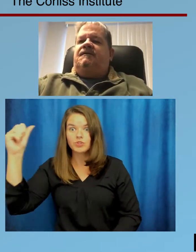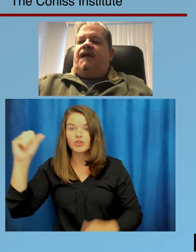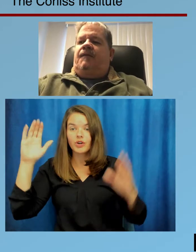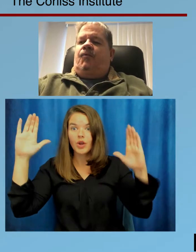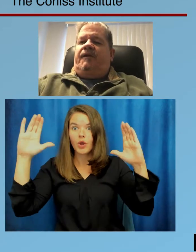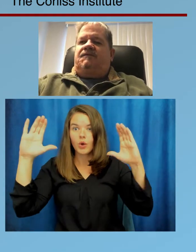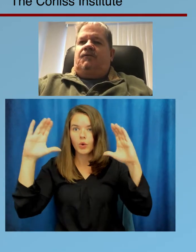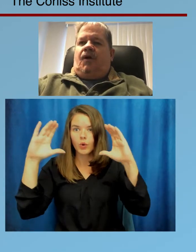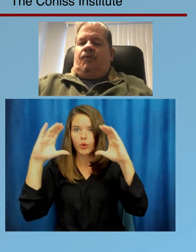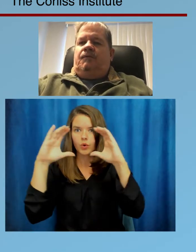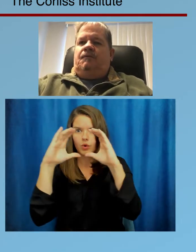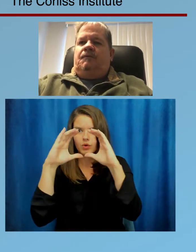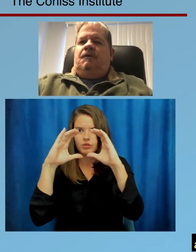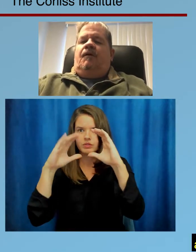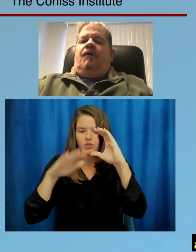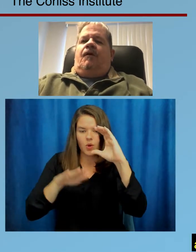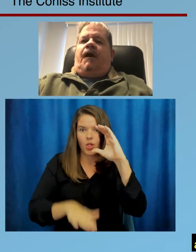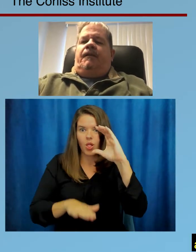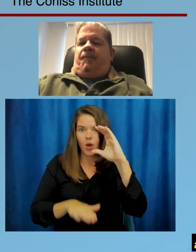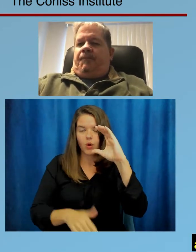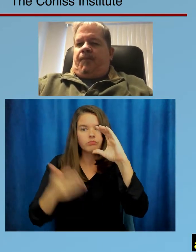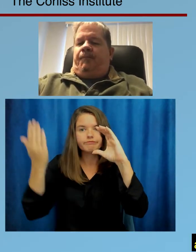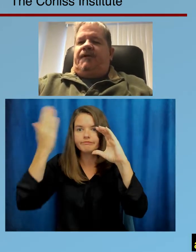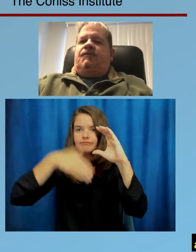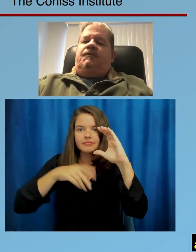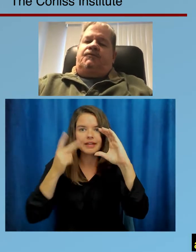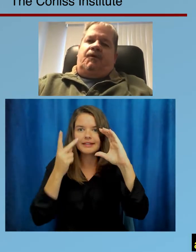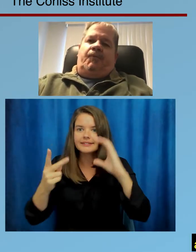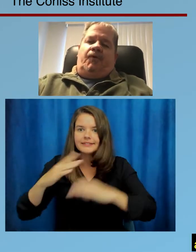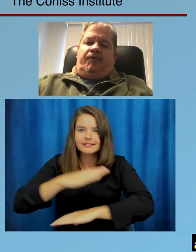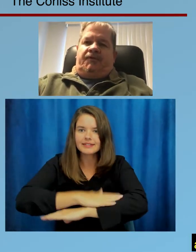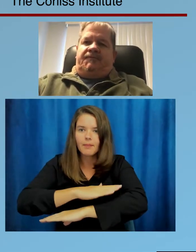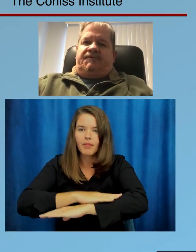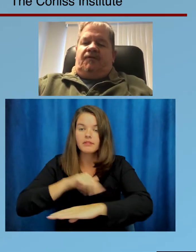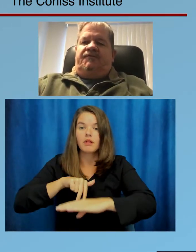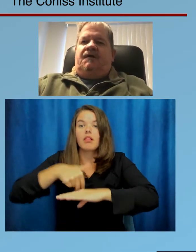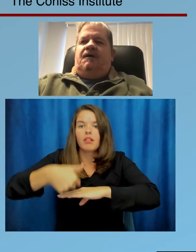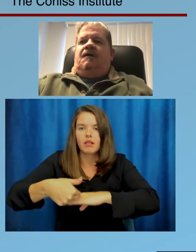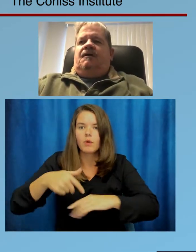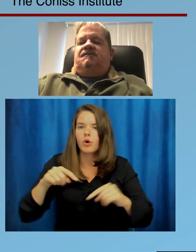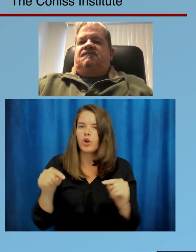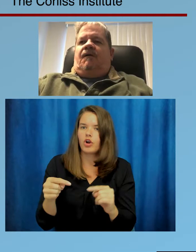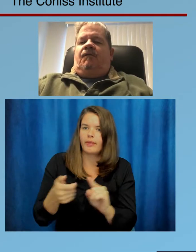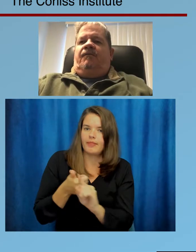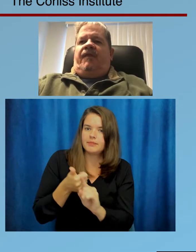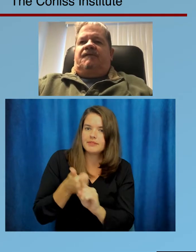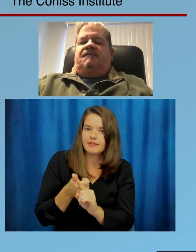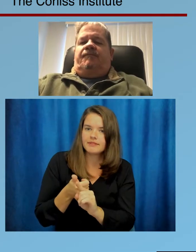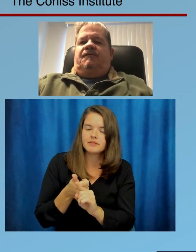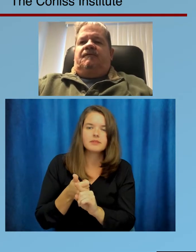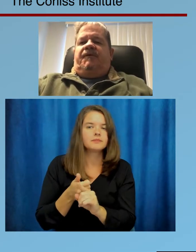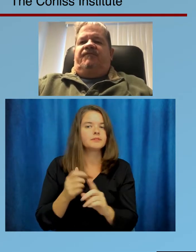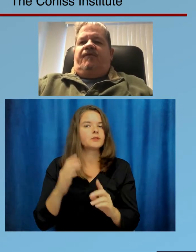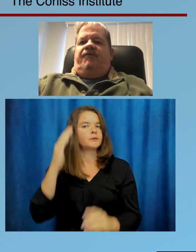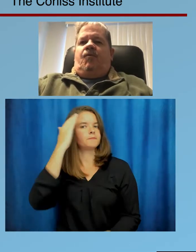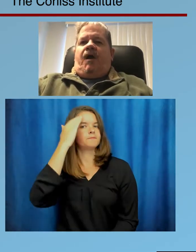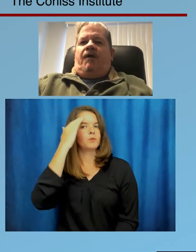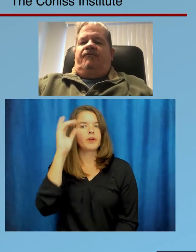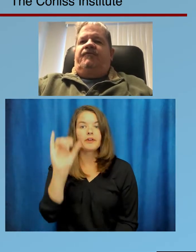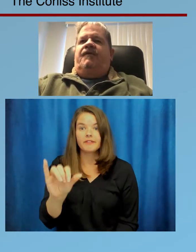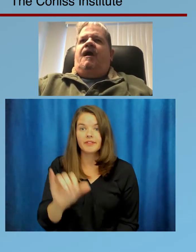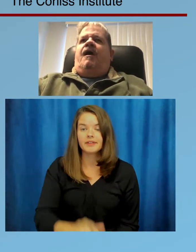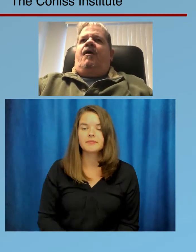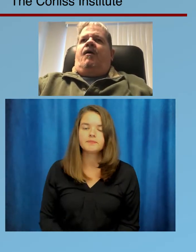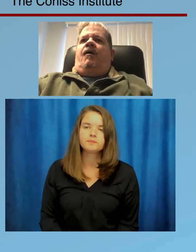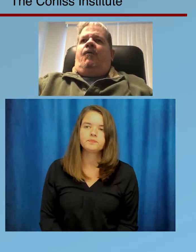see the table when it's low, and they might bump into a trip or hurt themselves. So that's something to be very aware